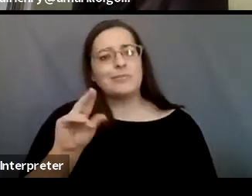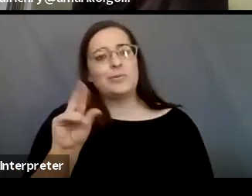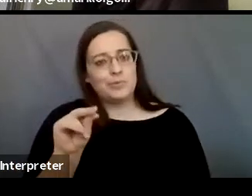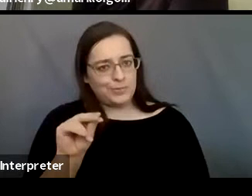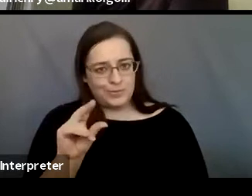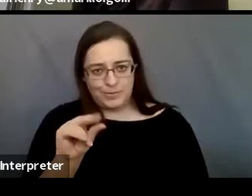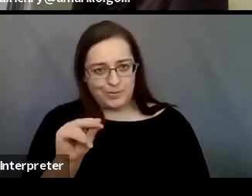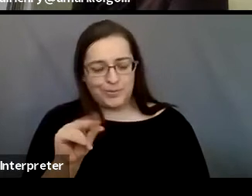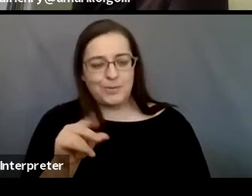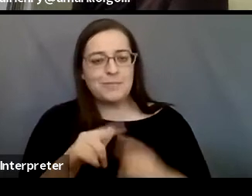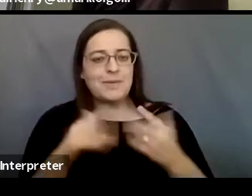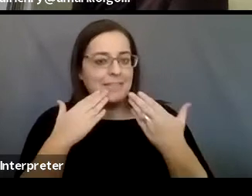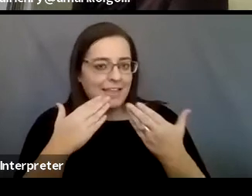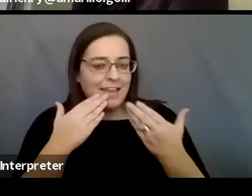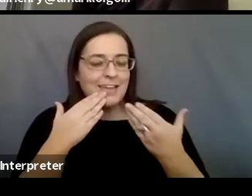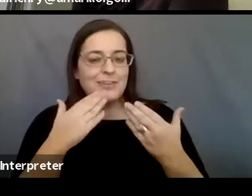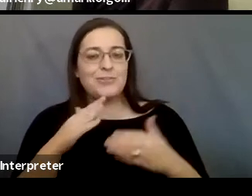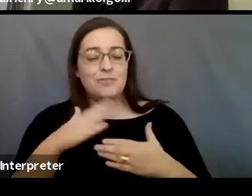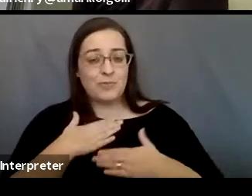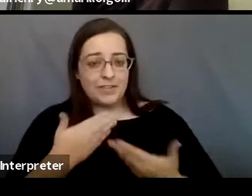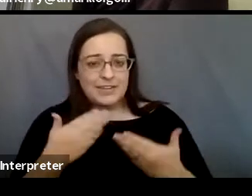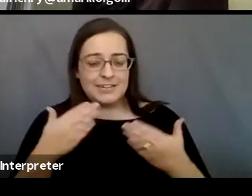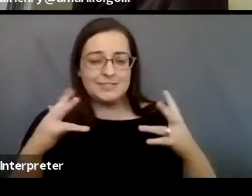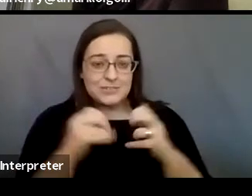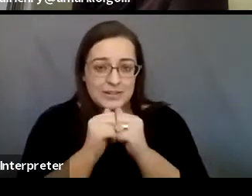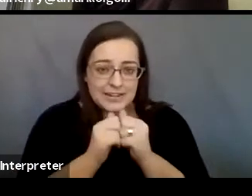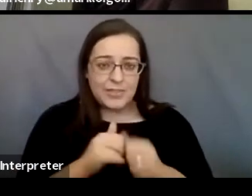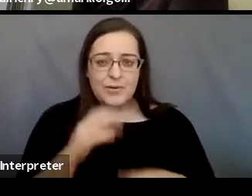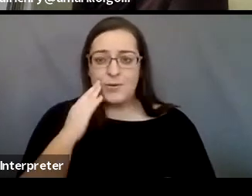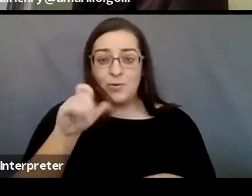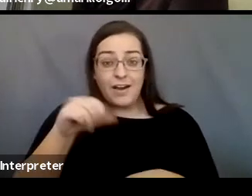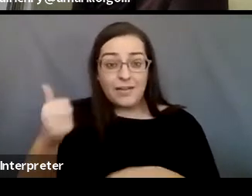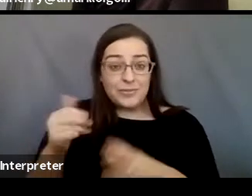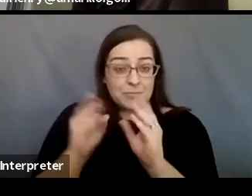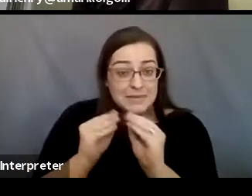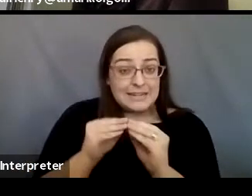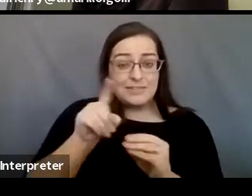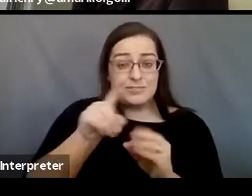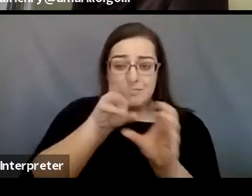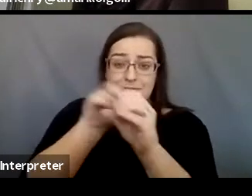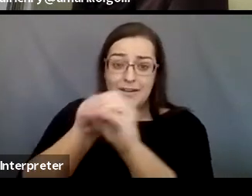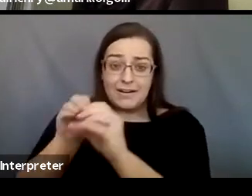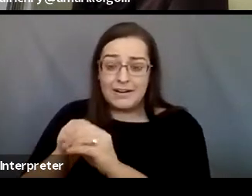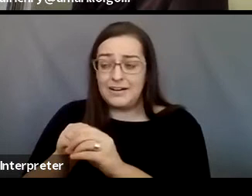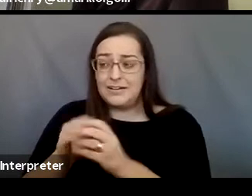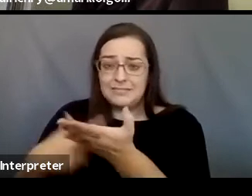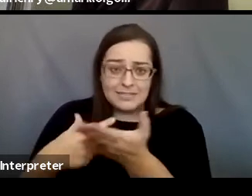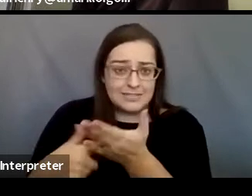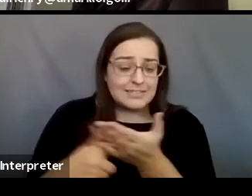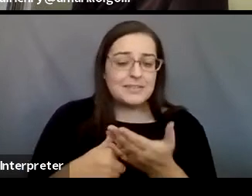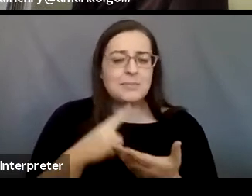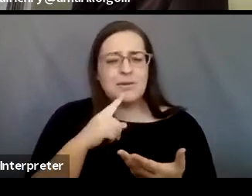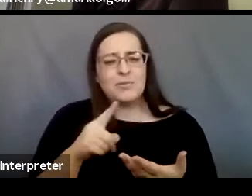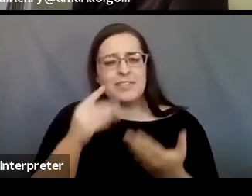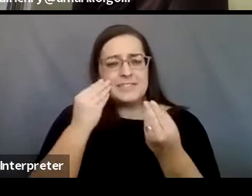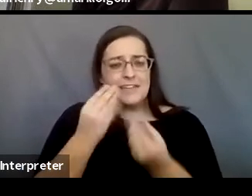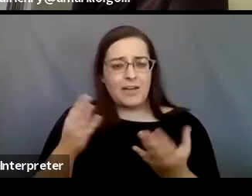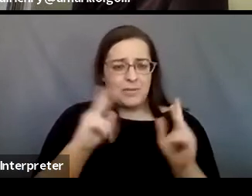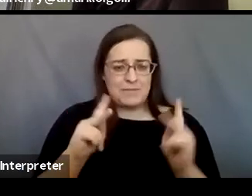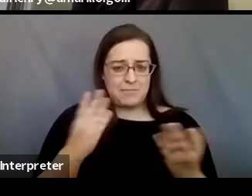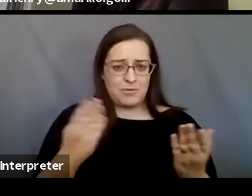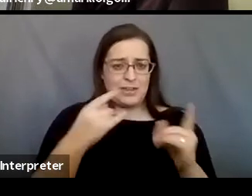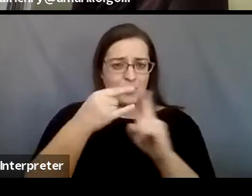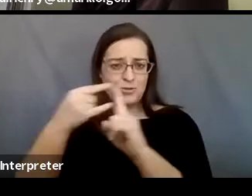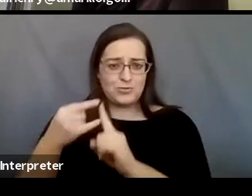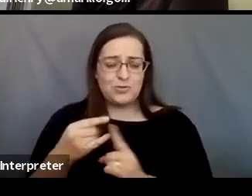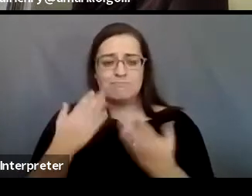time and get together. And I know there's other times we're getting together to discuss things, but just appreciate you. And I know I'm getting